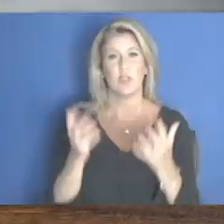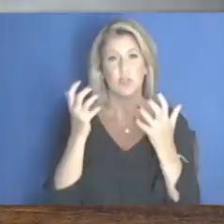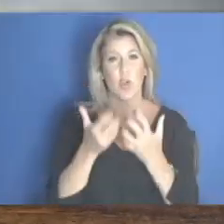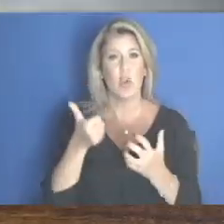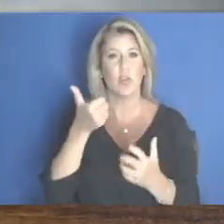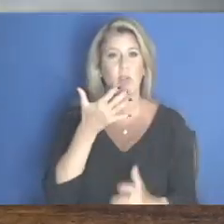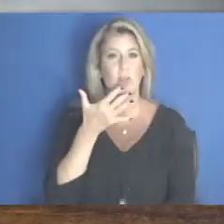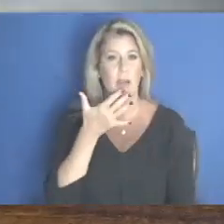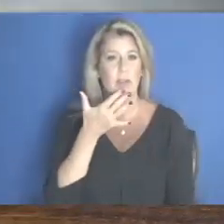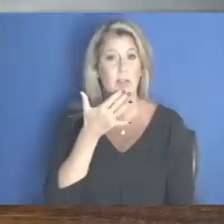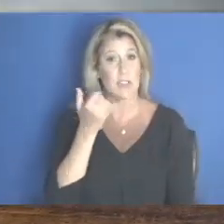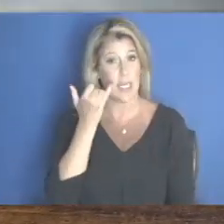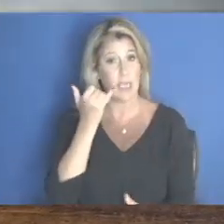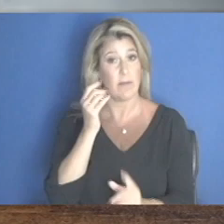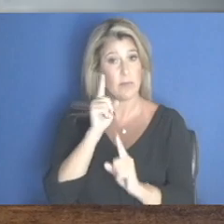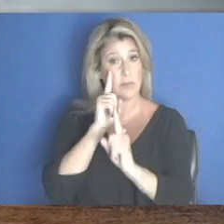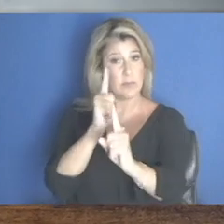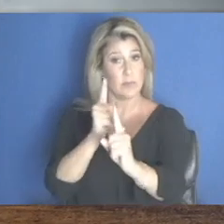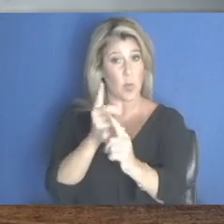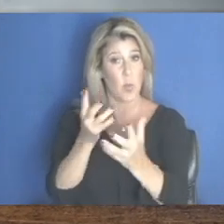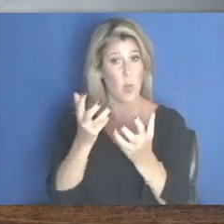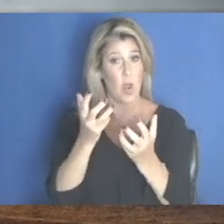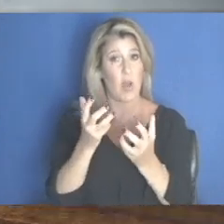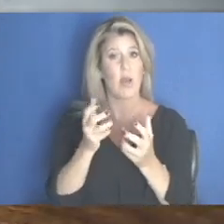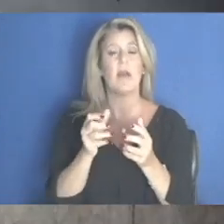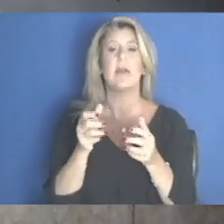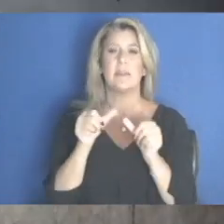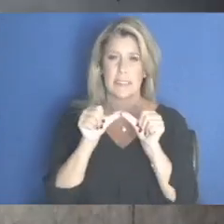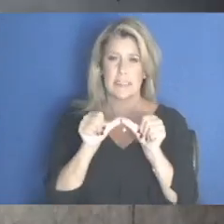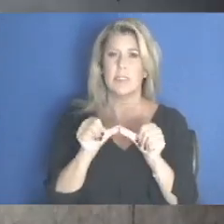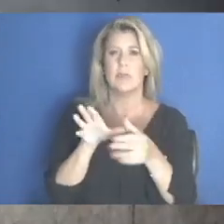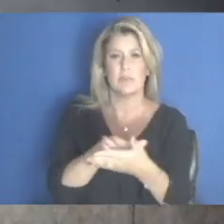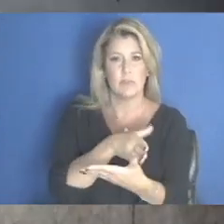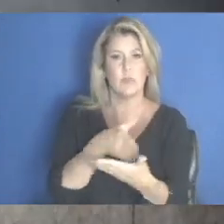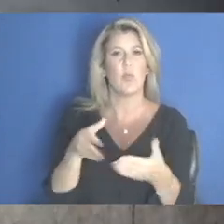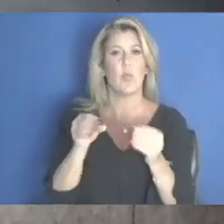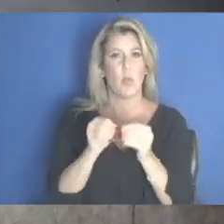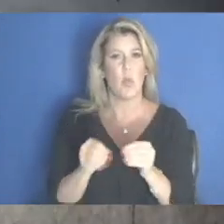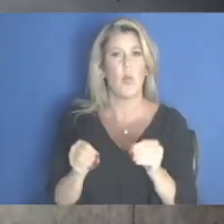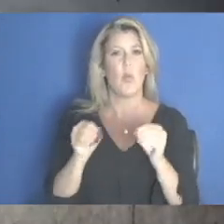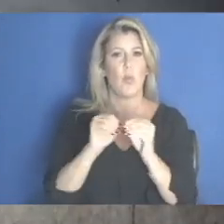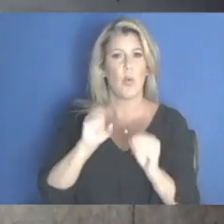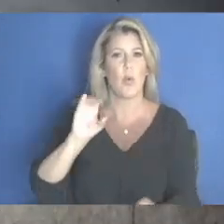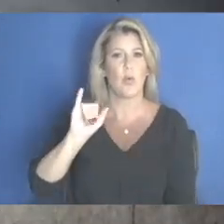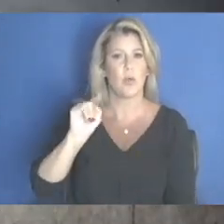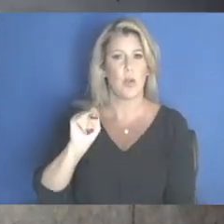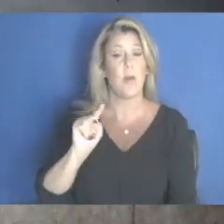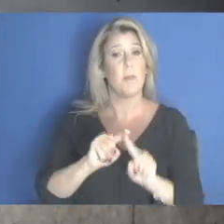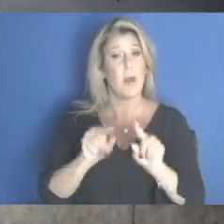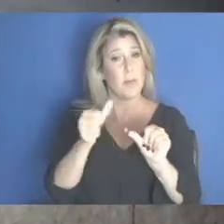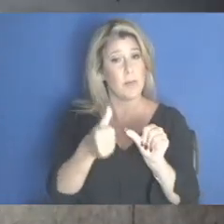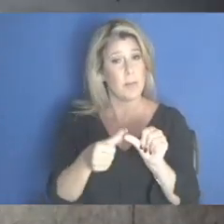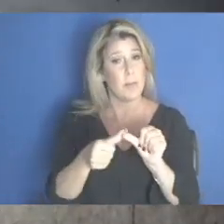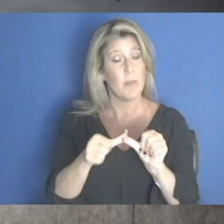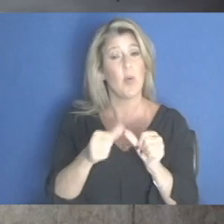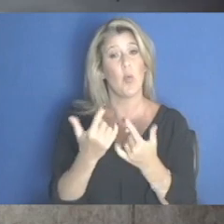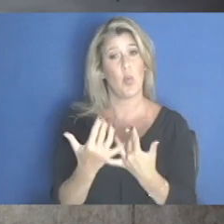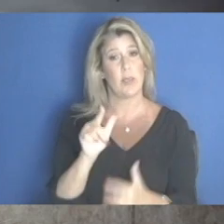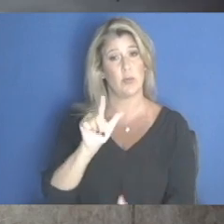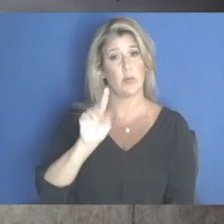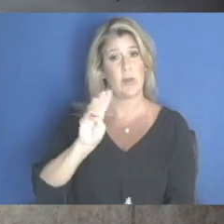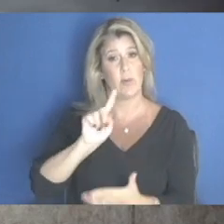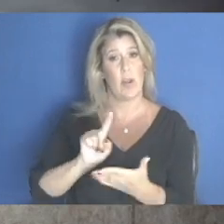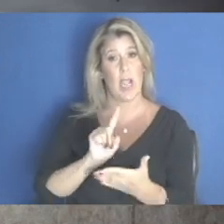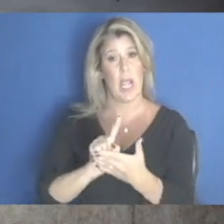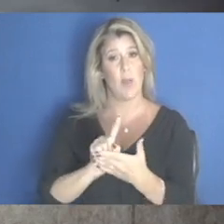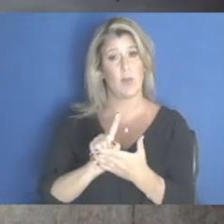If the darker color is what you are going after, then keep applying more coats. What you need to do is wait